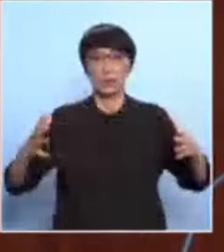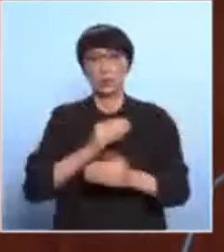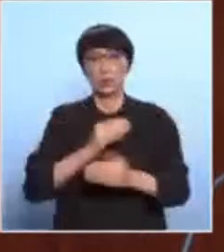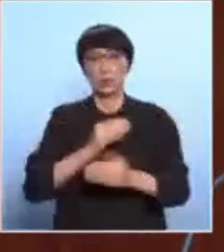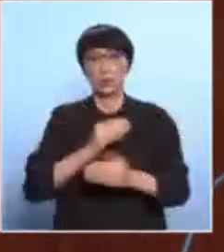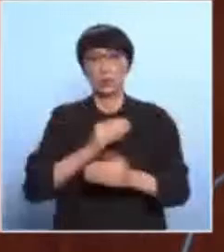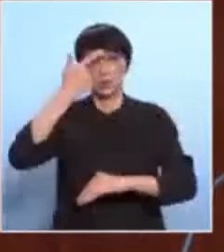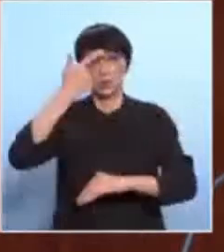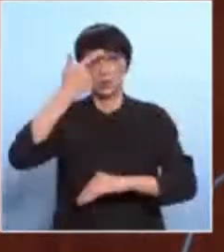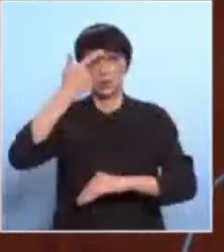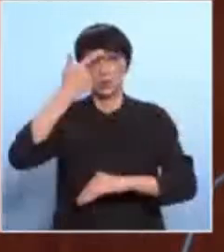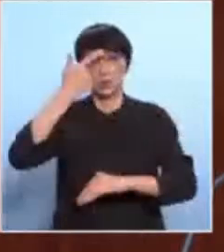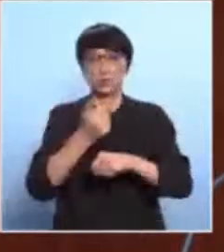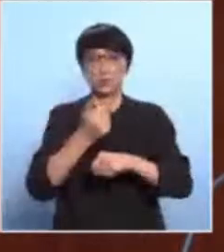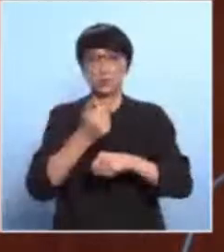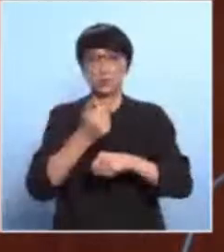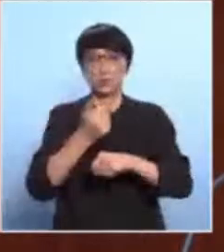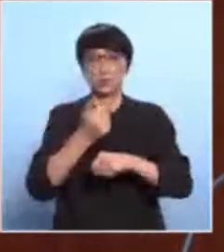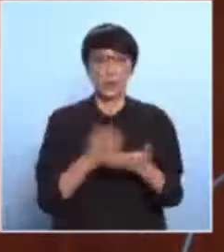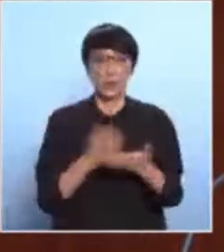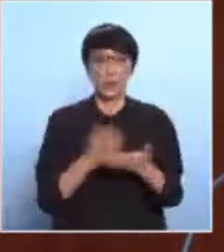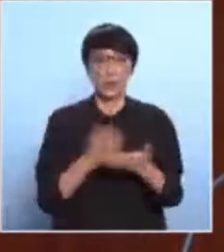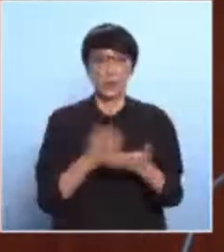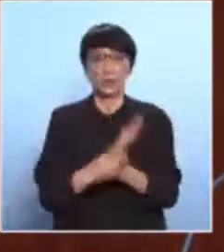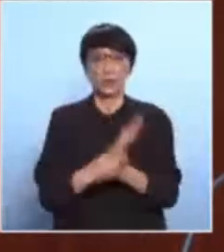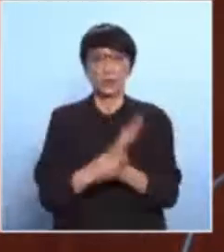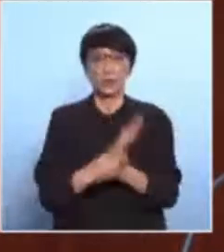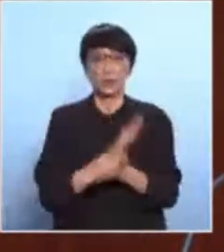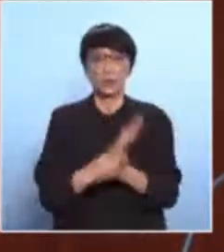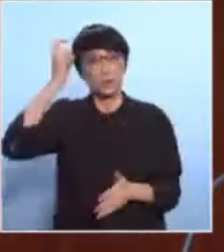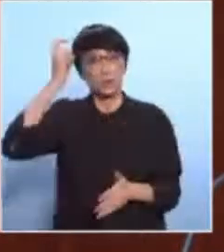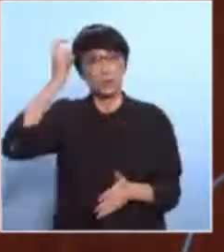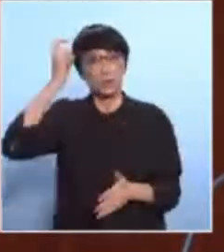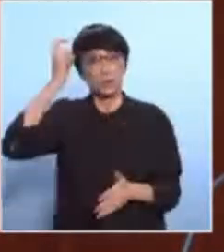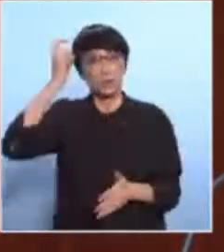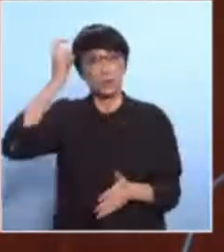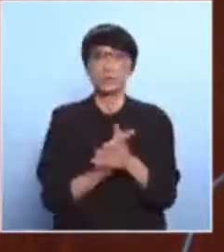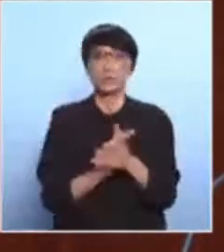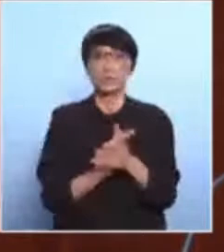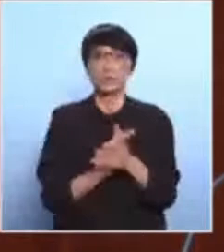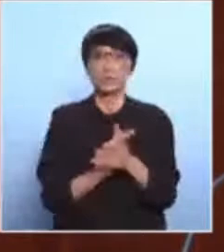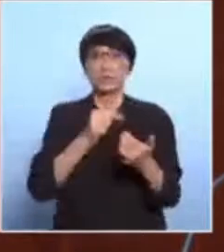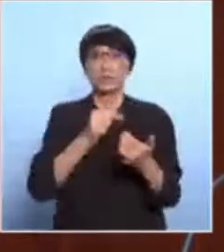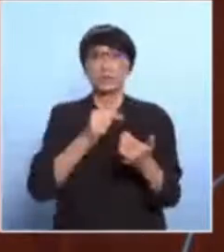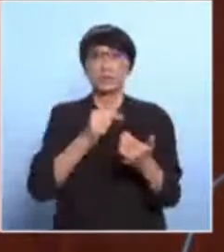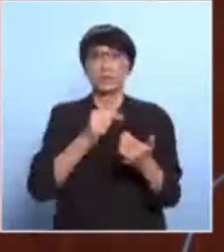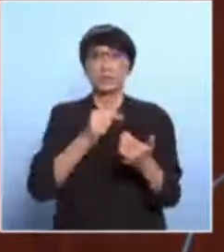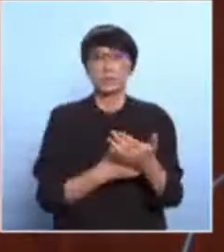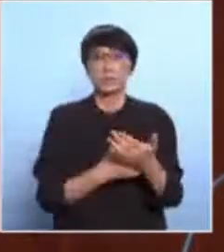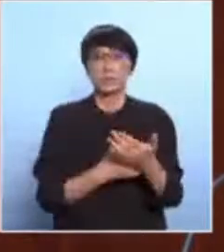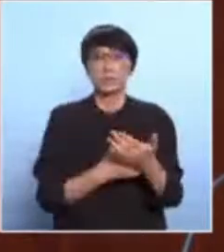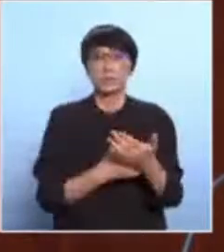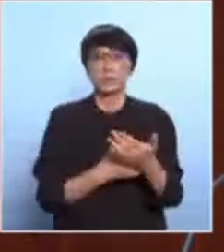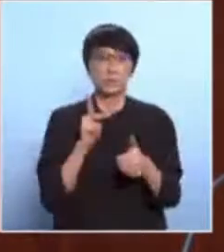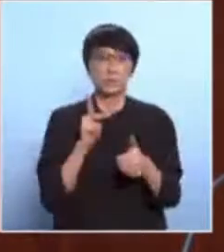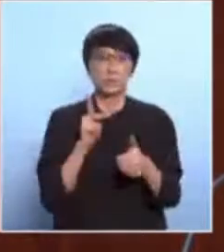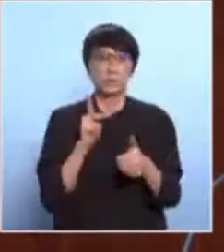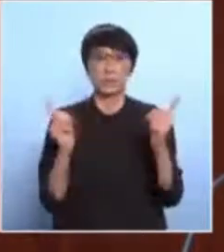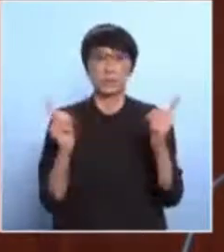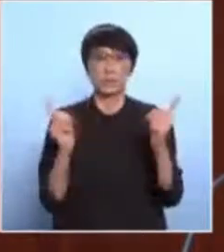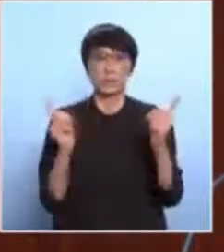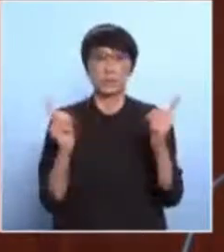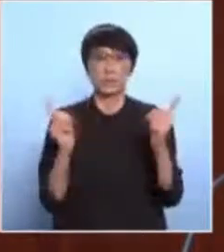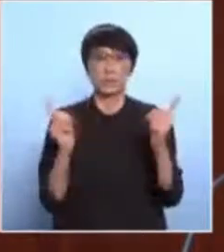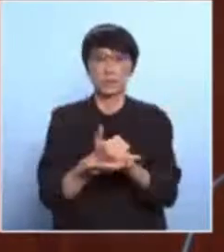for large-scale redevelopment projects. We will embark on a study this year to explore feasible policy measures to use part